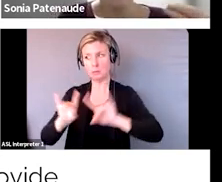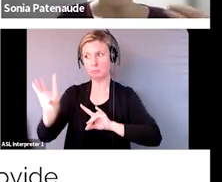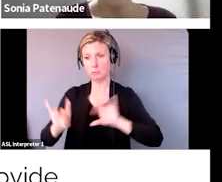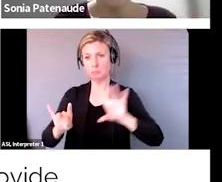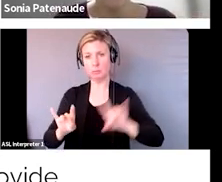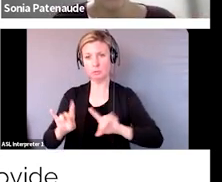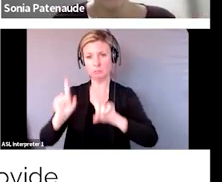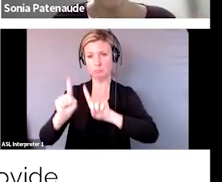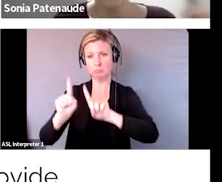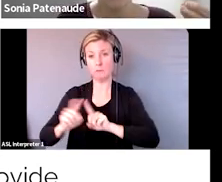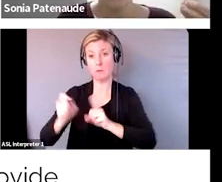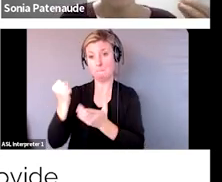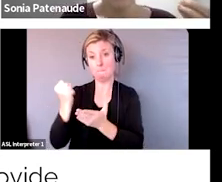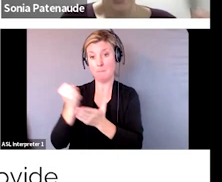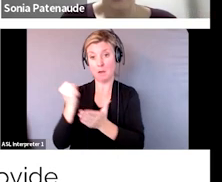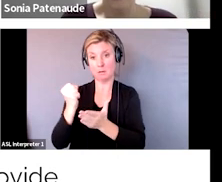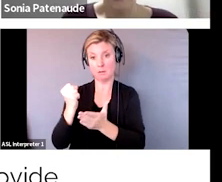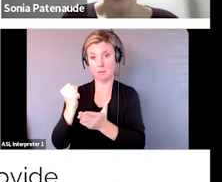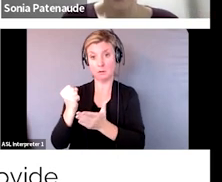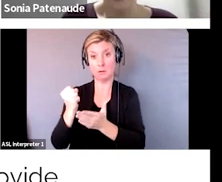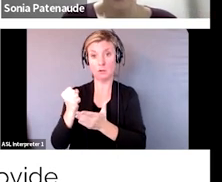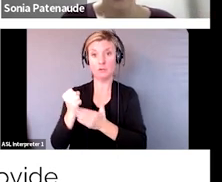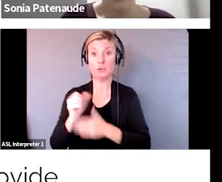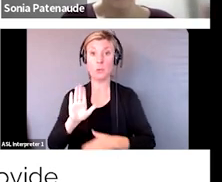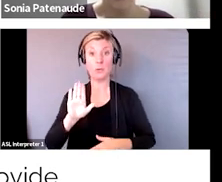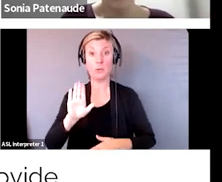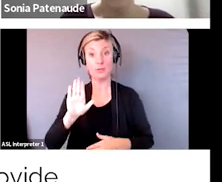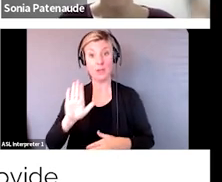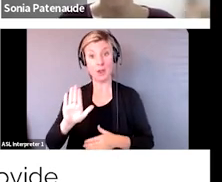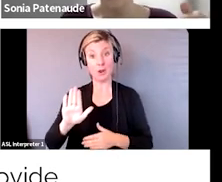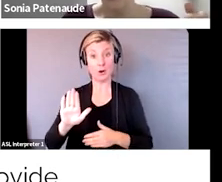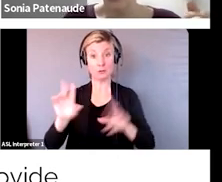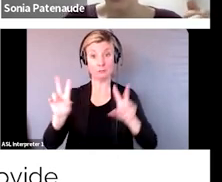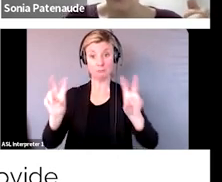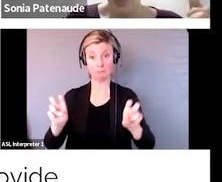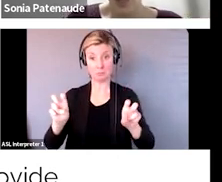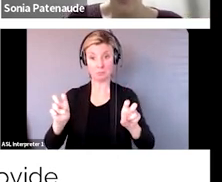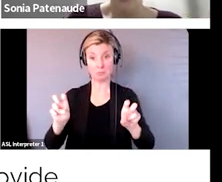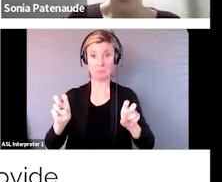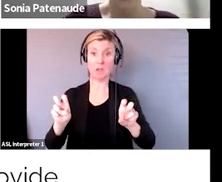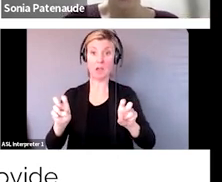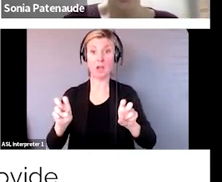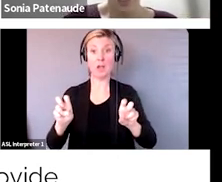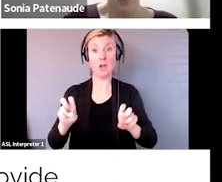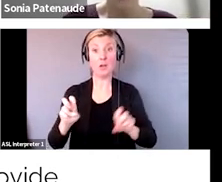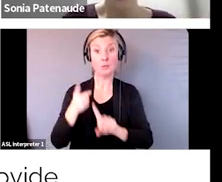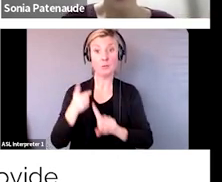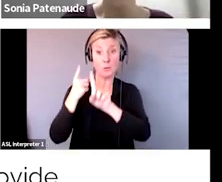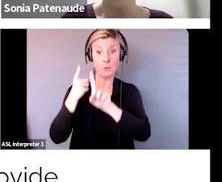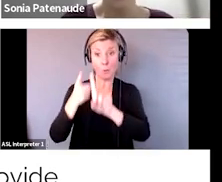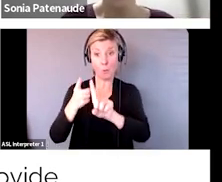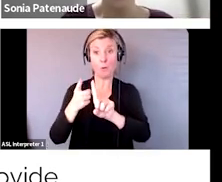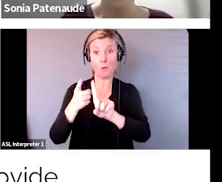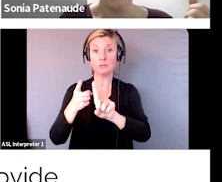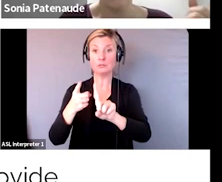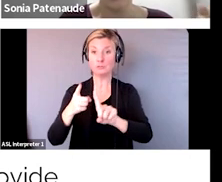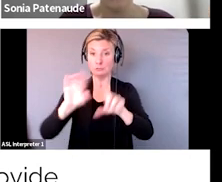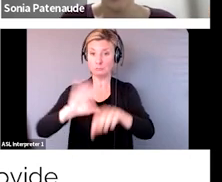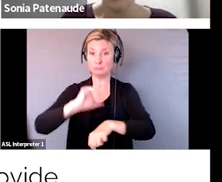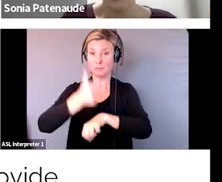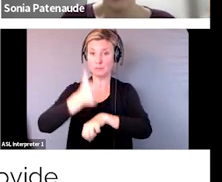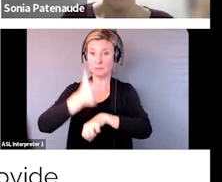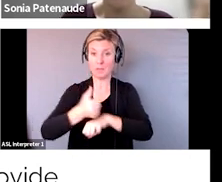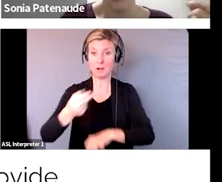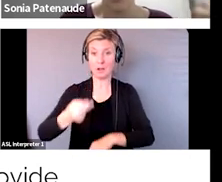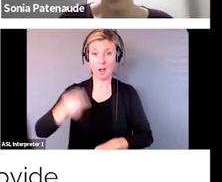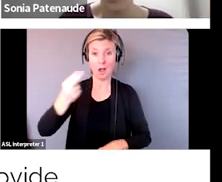IBM is that they turned their talent and resources towards achieving high quality, high impact advancements in